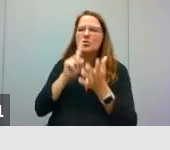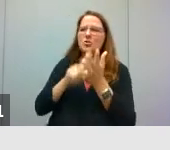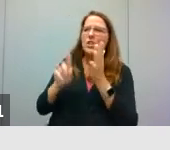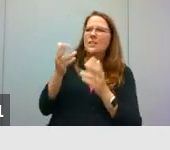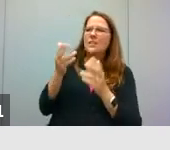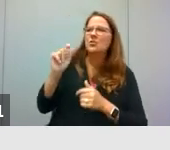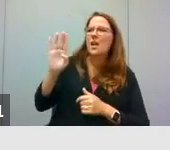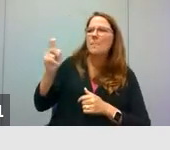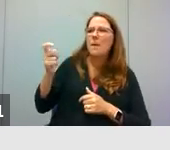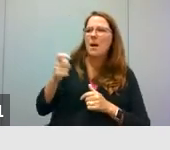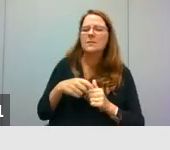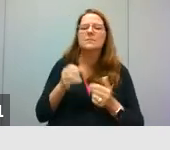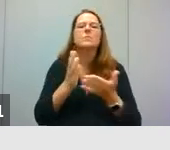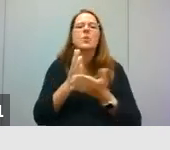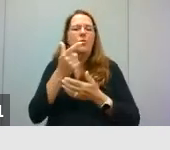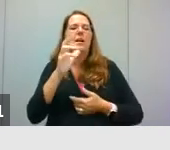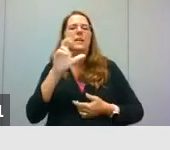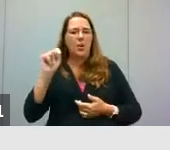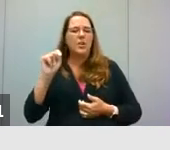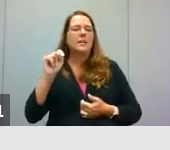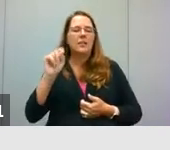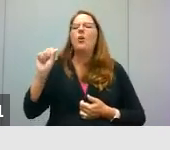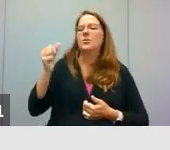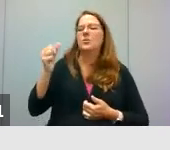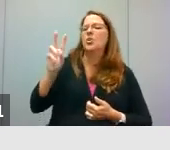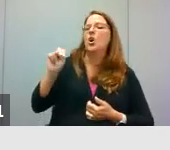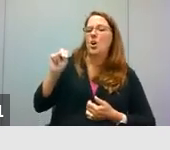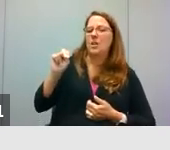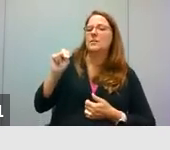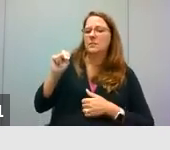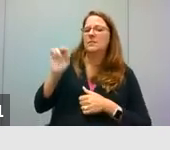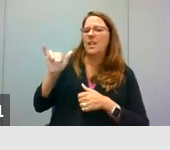All right, Garrett, so that gives you.